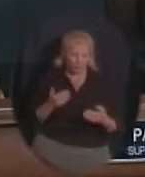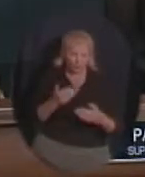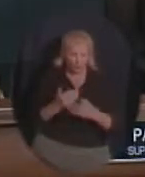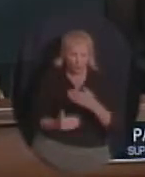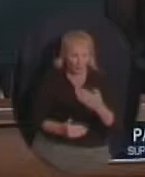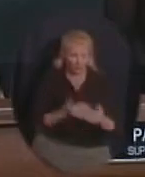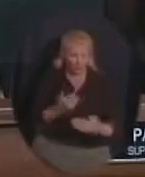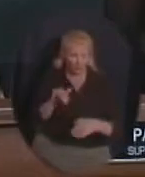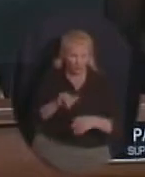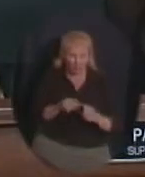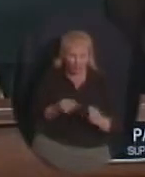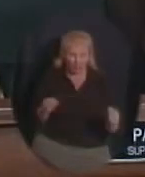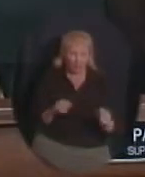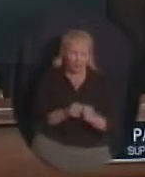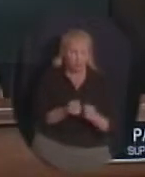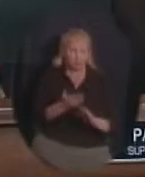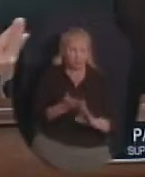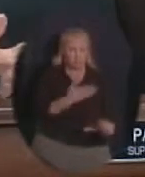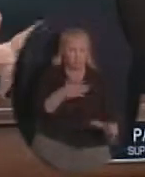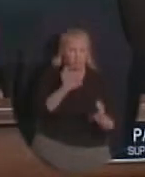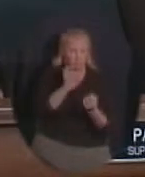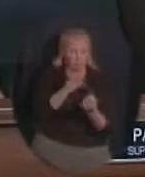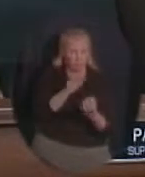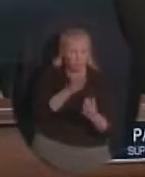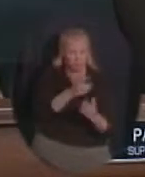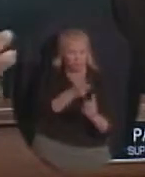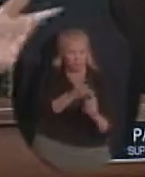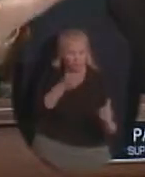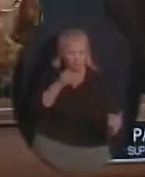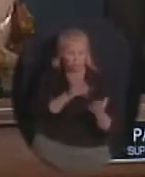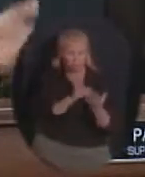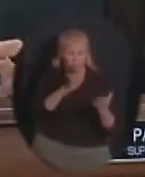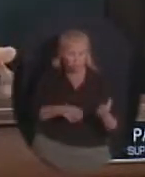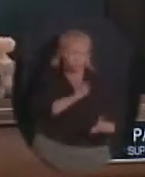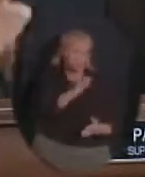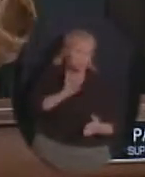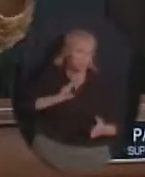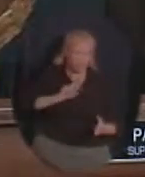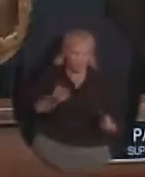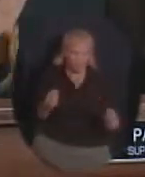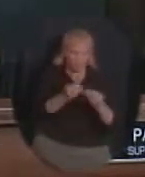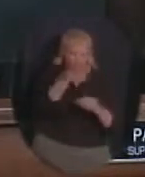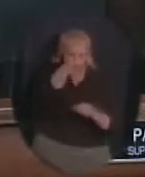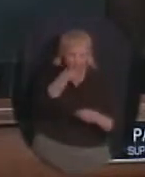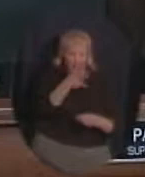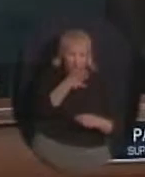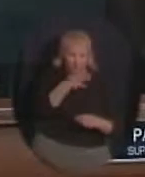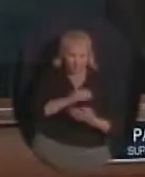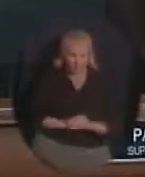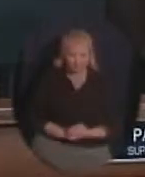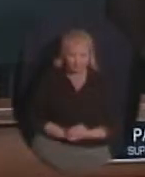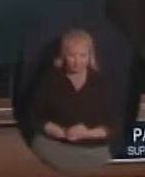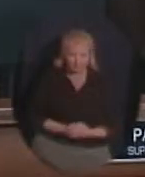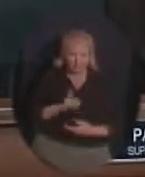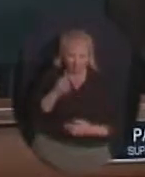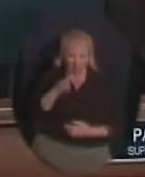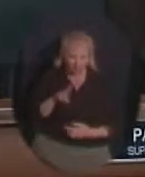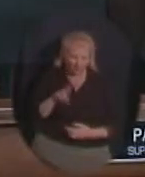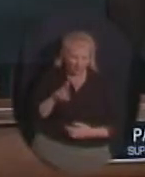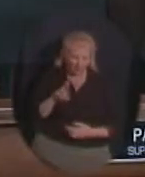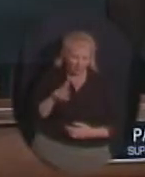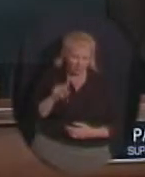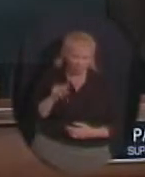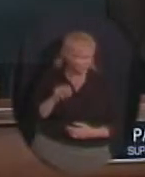wider group of parents, students, and staff members. And so Dr. Banikowski's here. Mr. Earl Martin is here, Director of